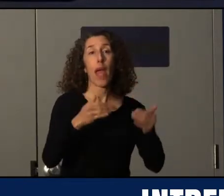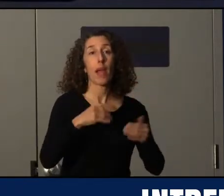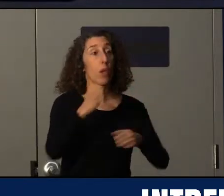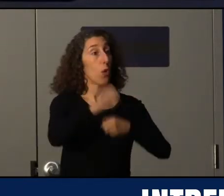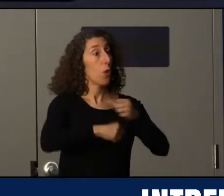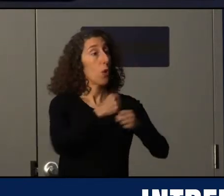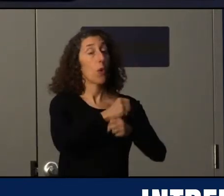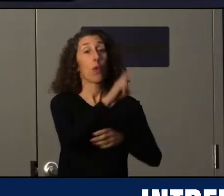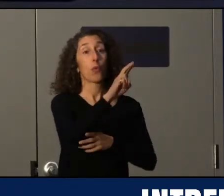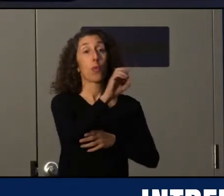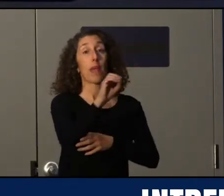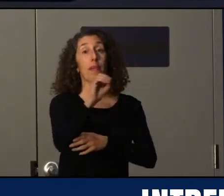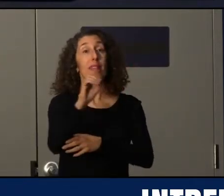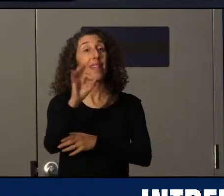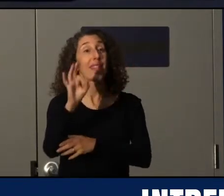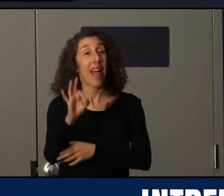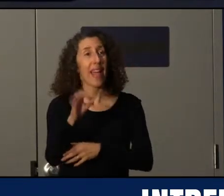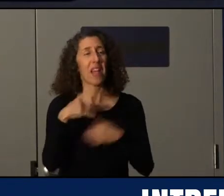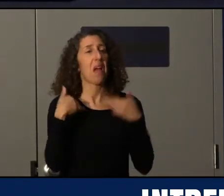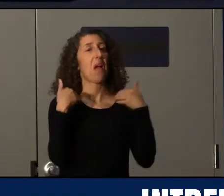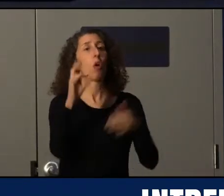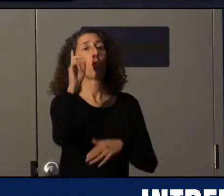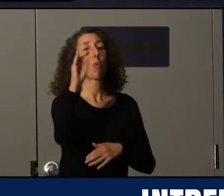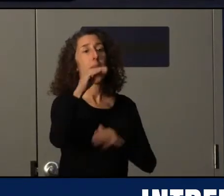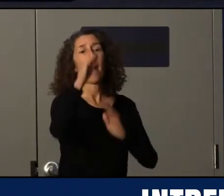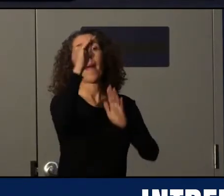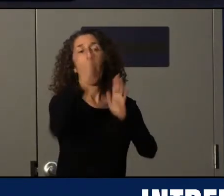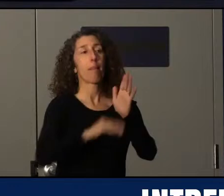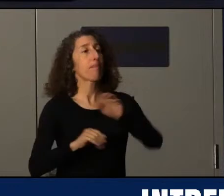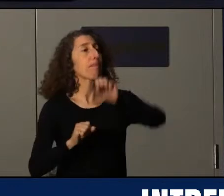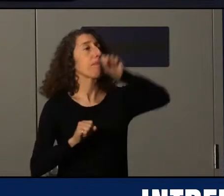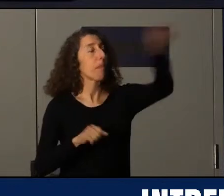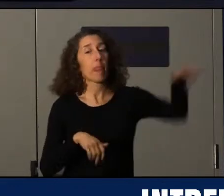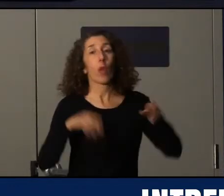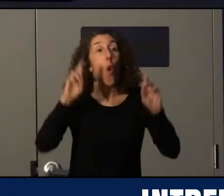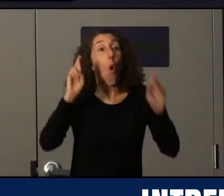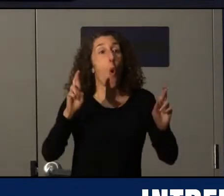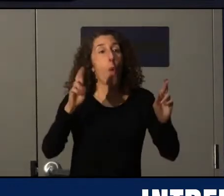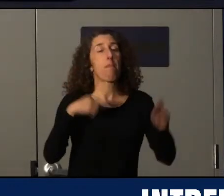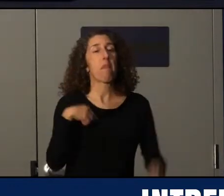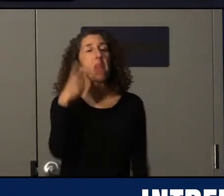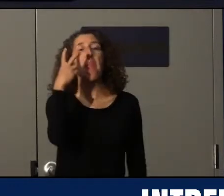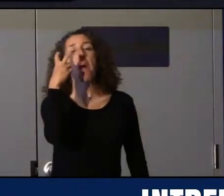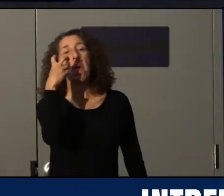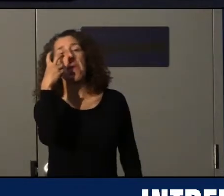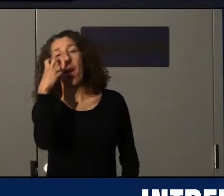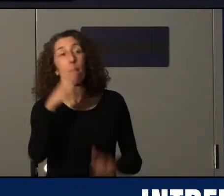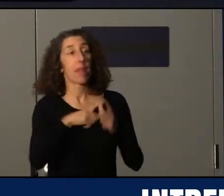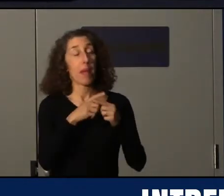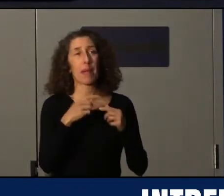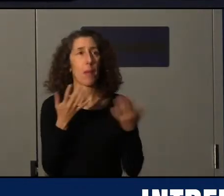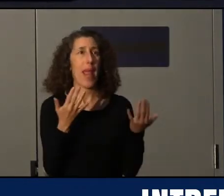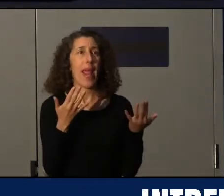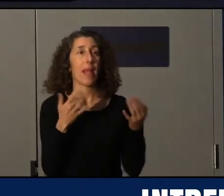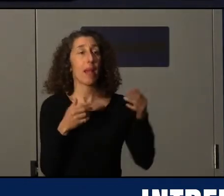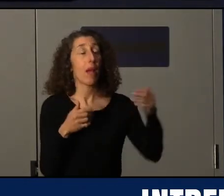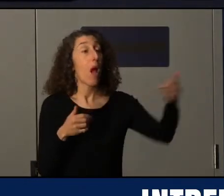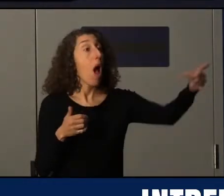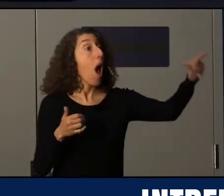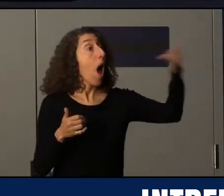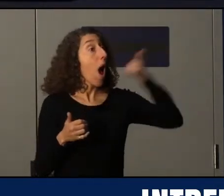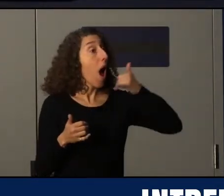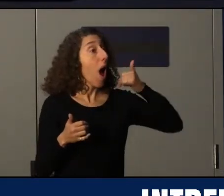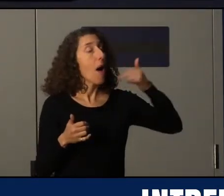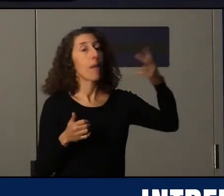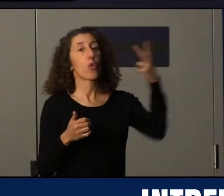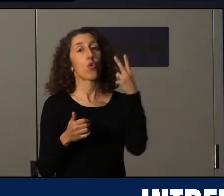call. And you think, oh my goodness, I'm actually maybe going to make it. And then unfortunately it was a no. And I thought, okay,